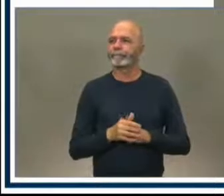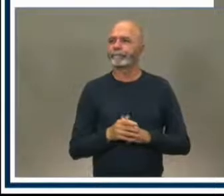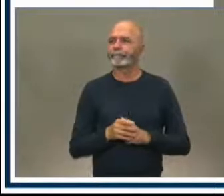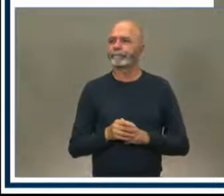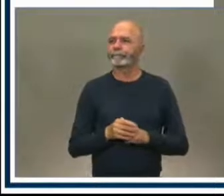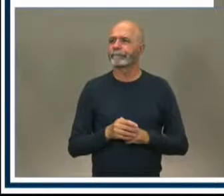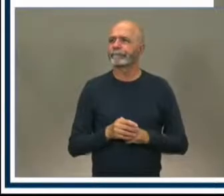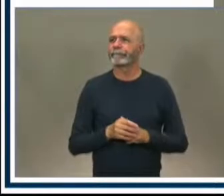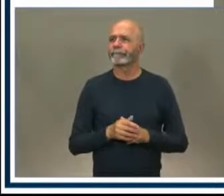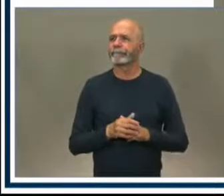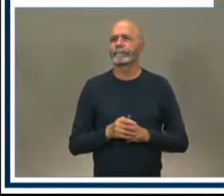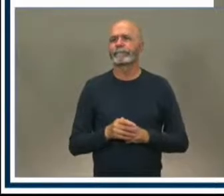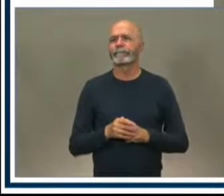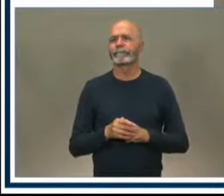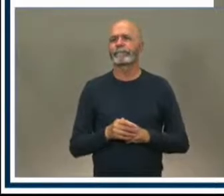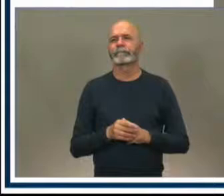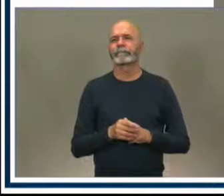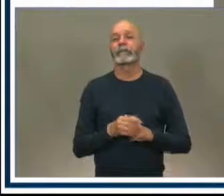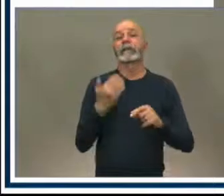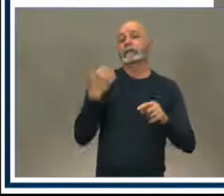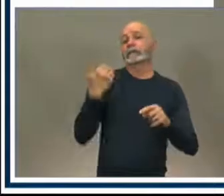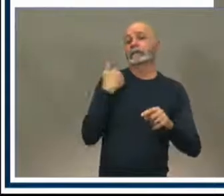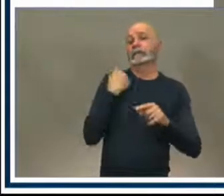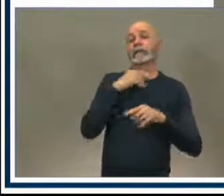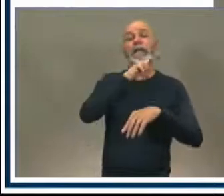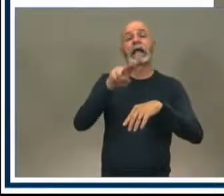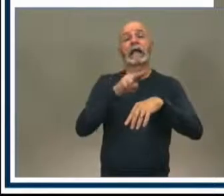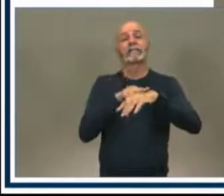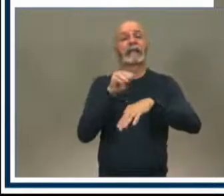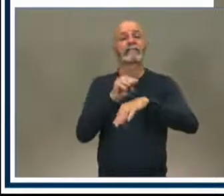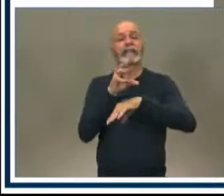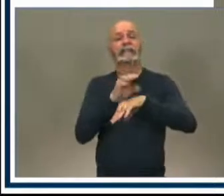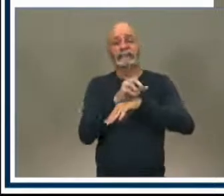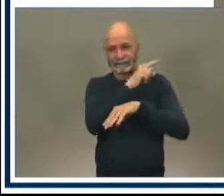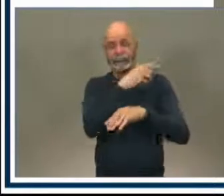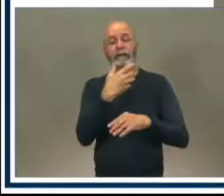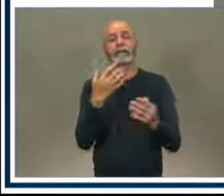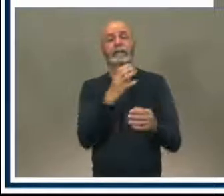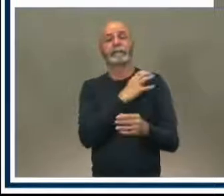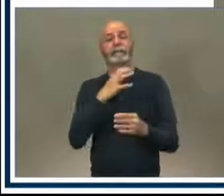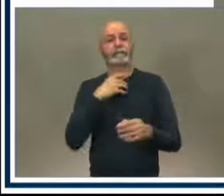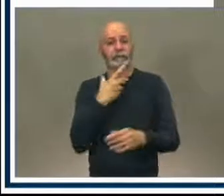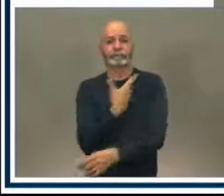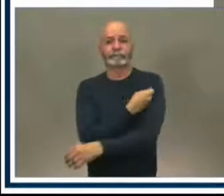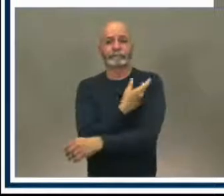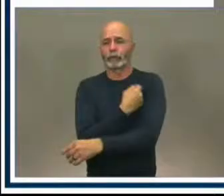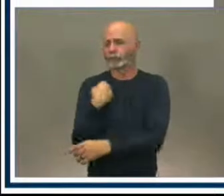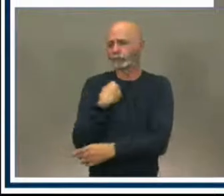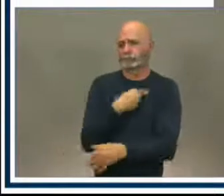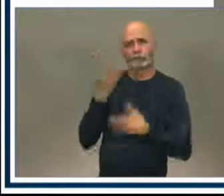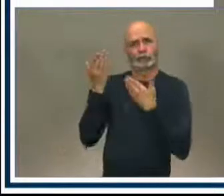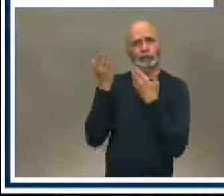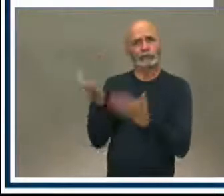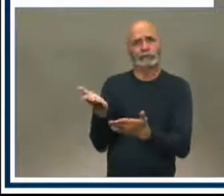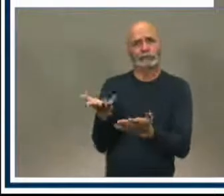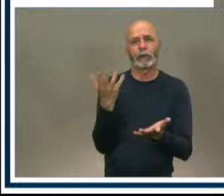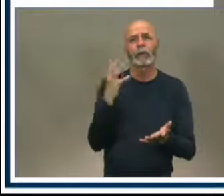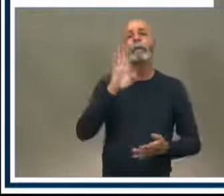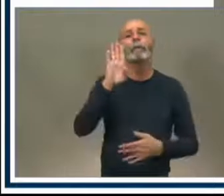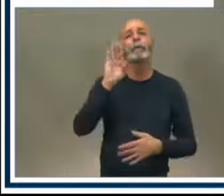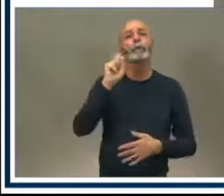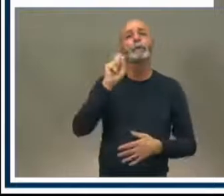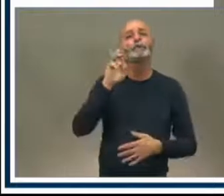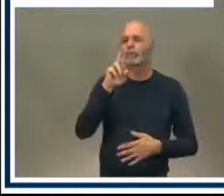Recently, the National Advisory Committee on Immunization released several recommendations on booster doses of COVID vaccine. In